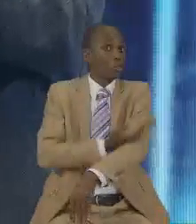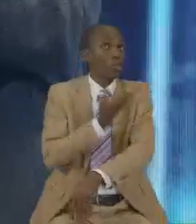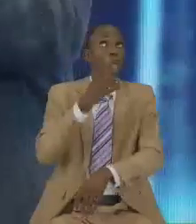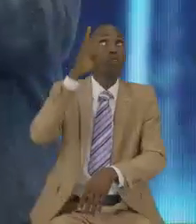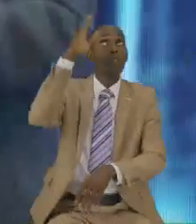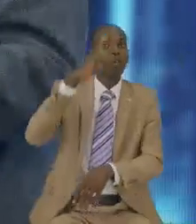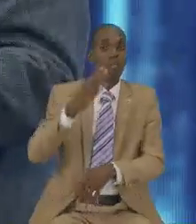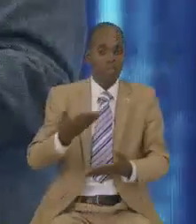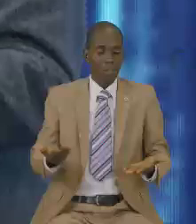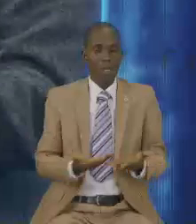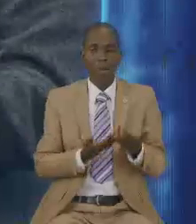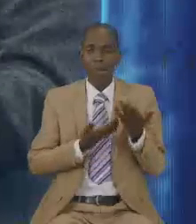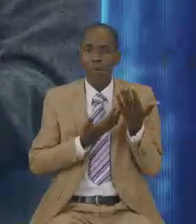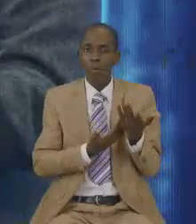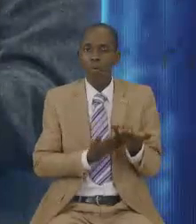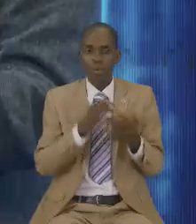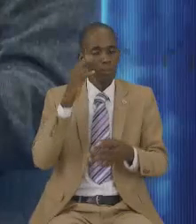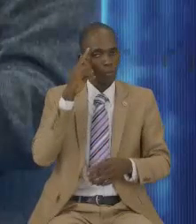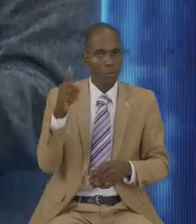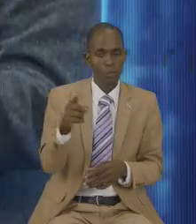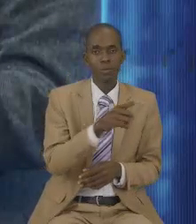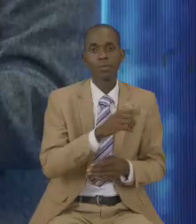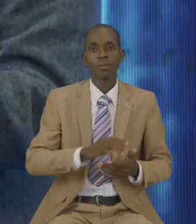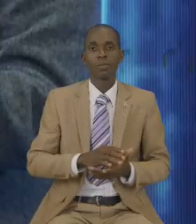you. And